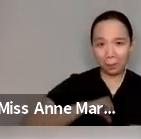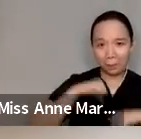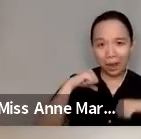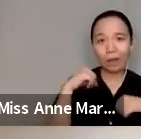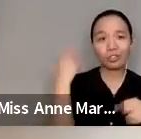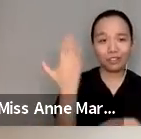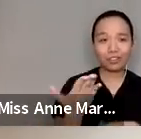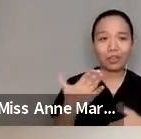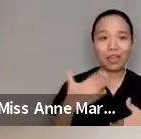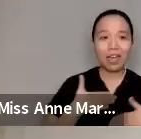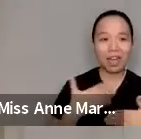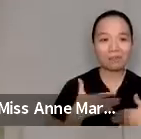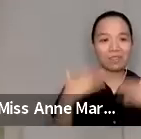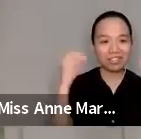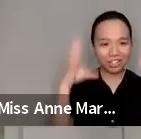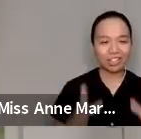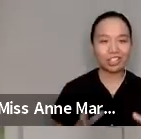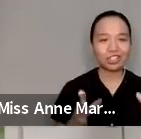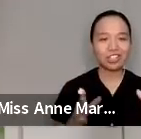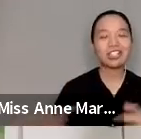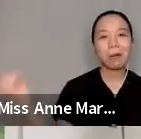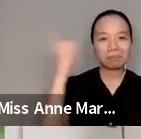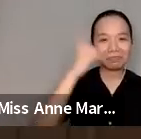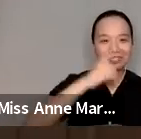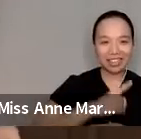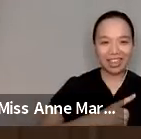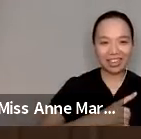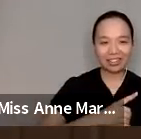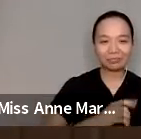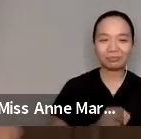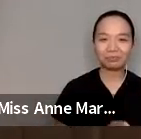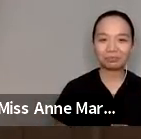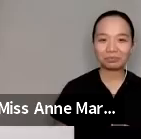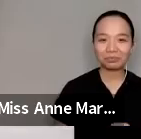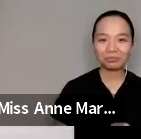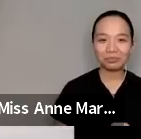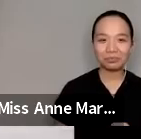you. Happy Teachers Day!